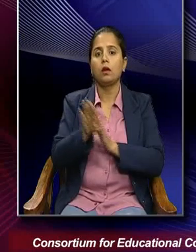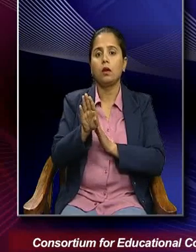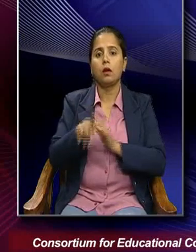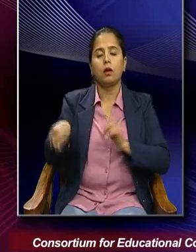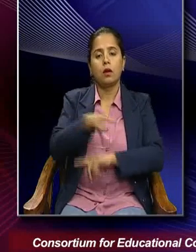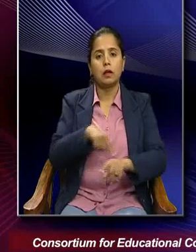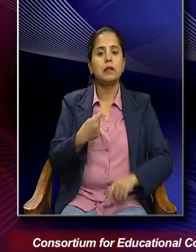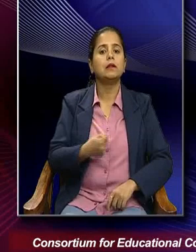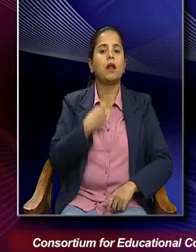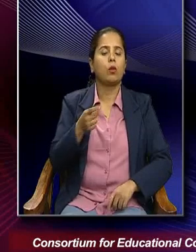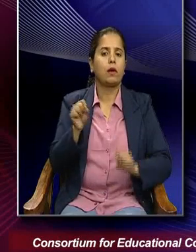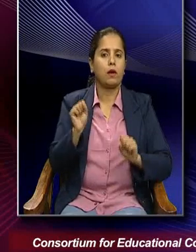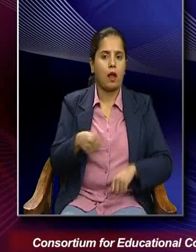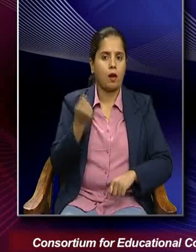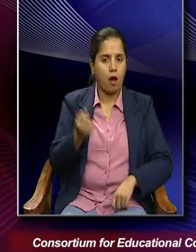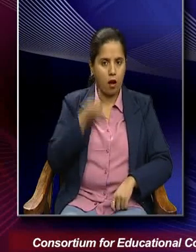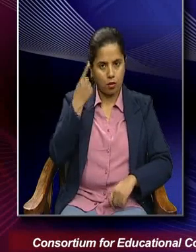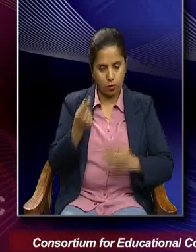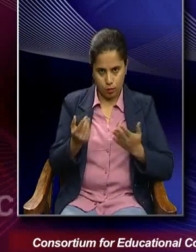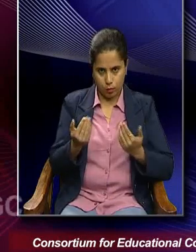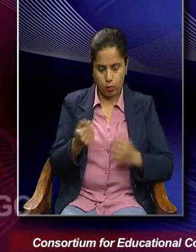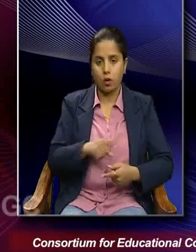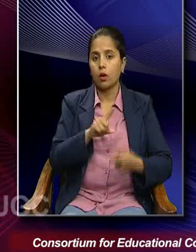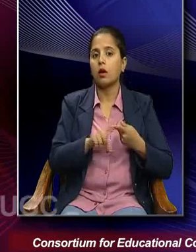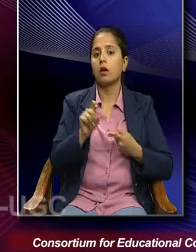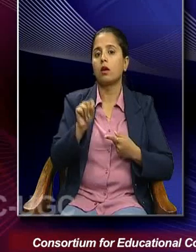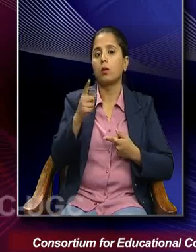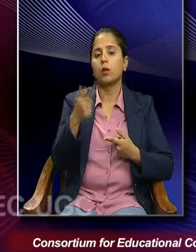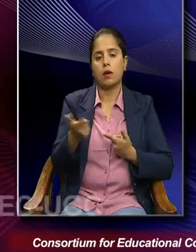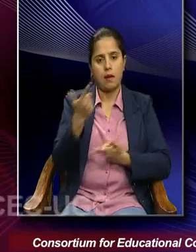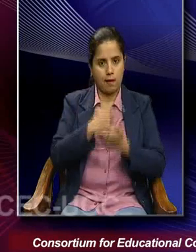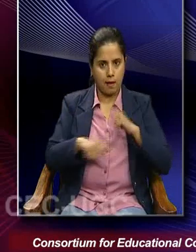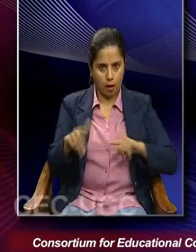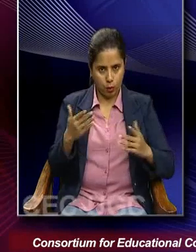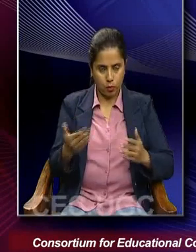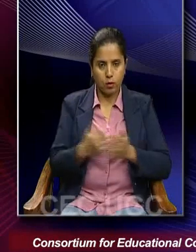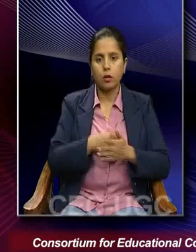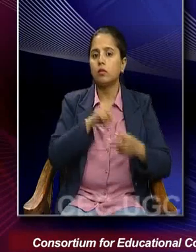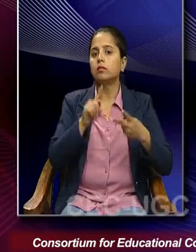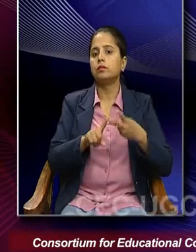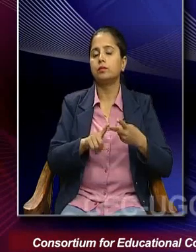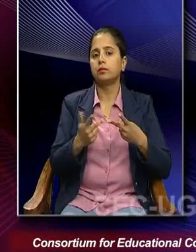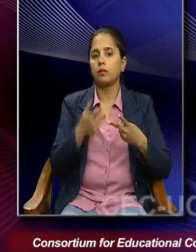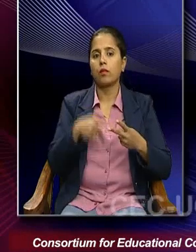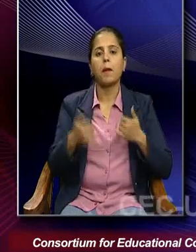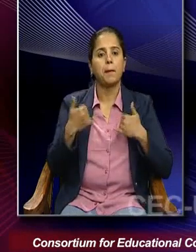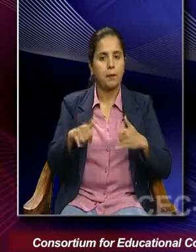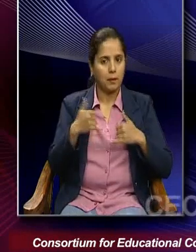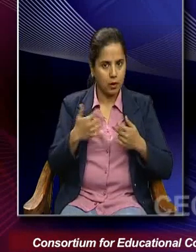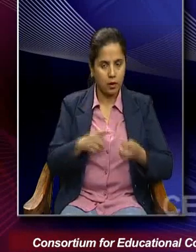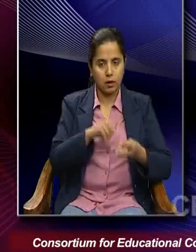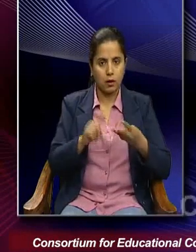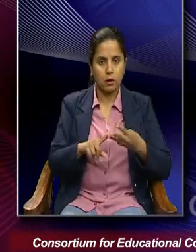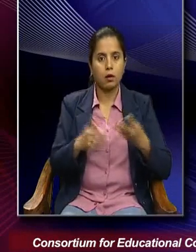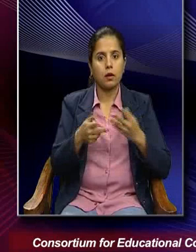of self can be understood. Number one is language, number two is play, and